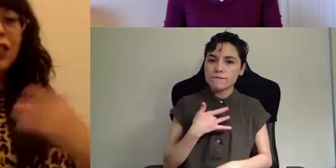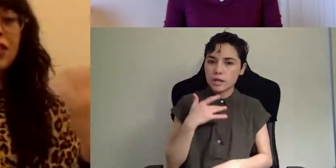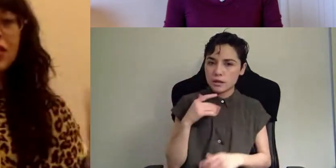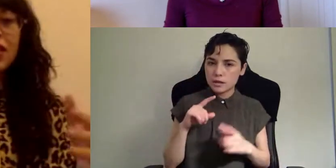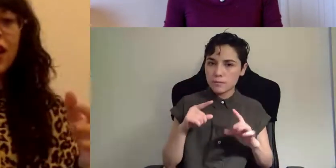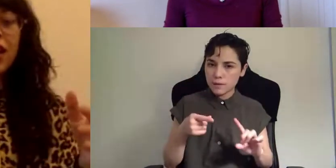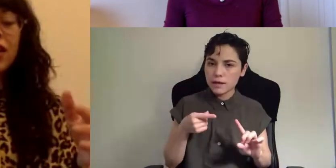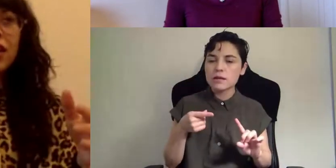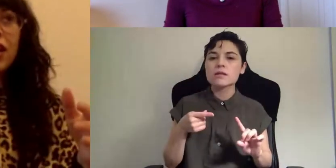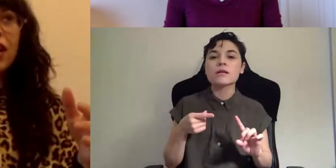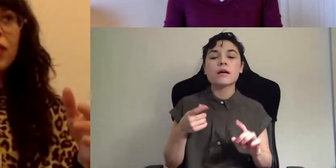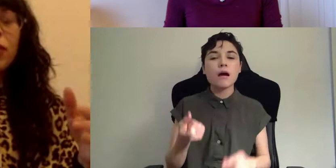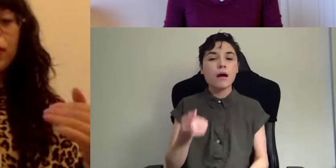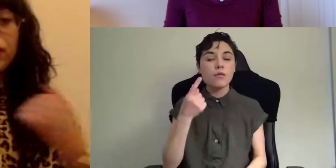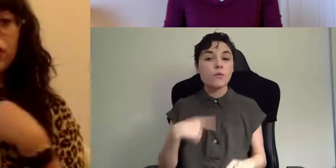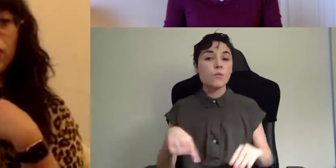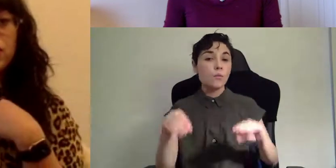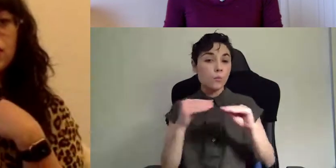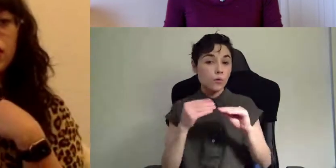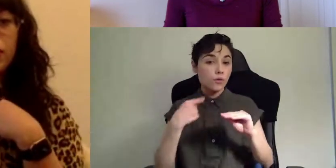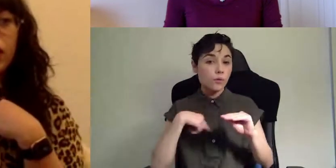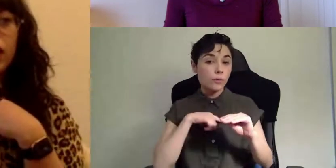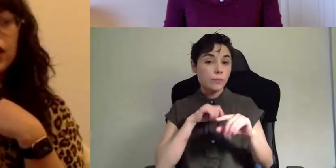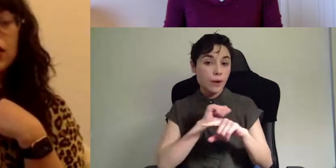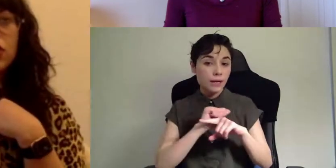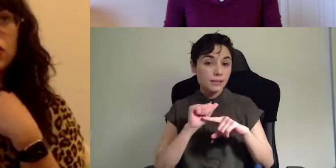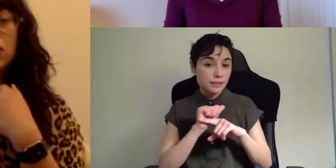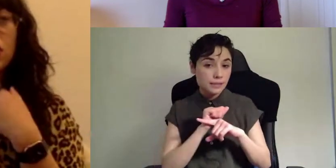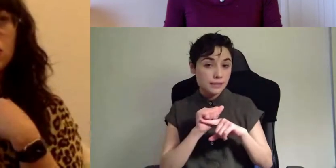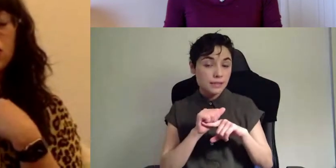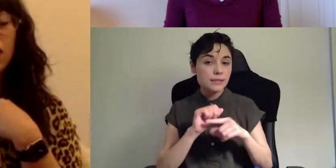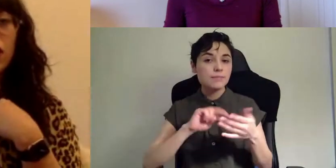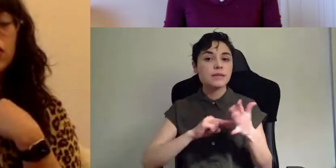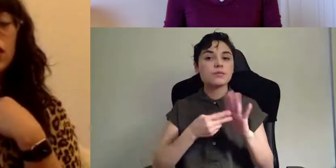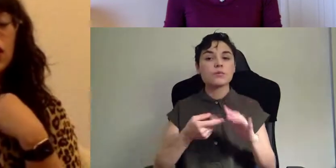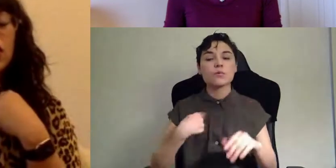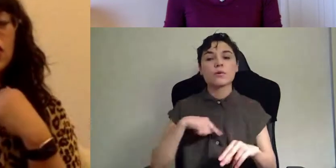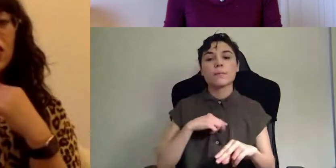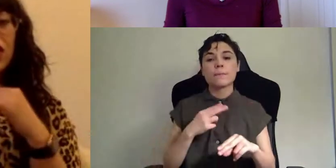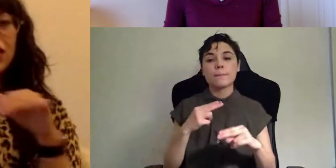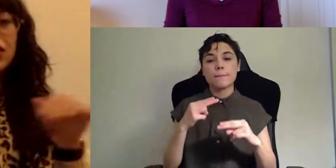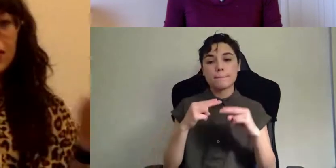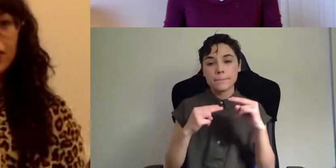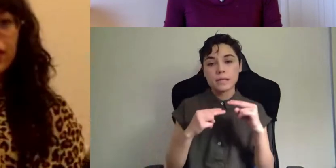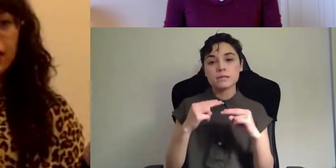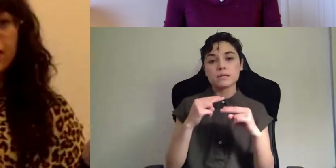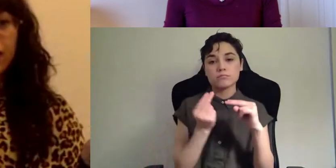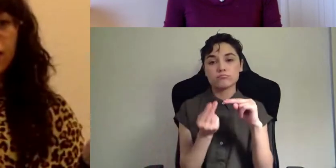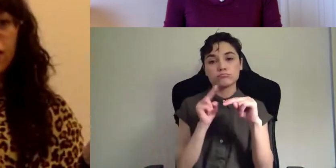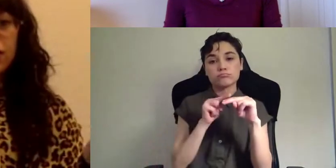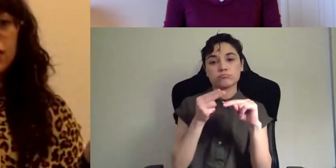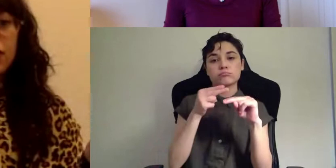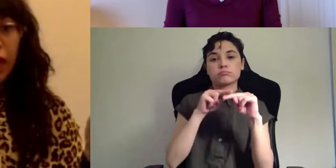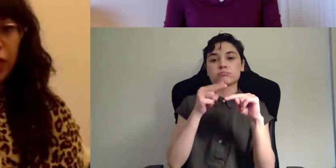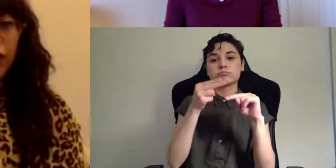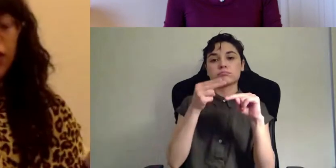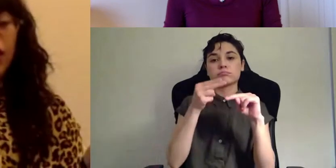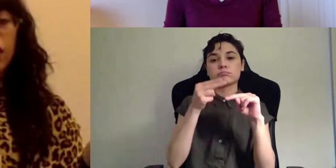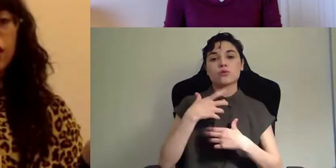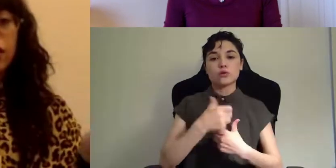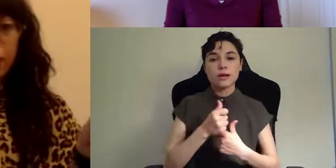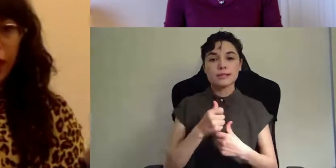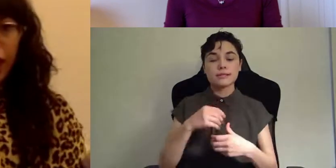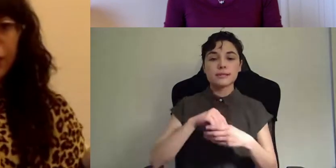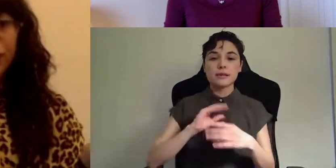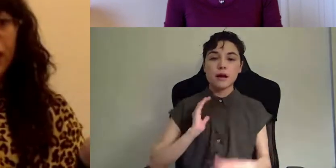we practice that, we're building trust in our bodies and trust in ourselves that there is something there that's other